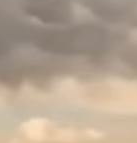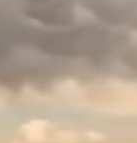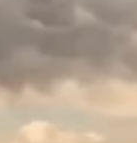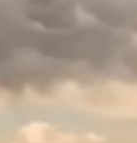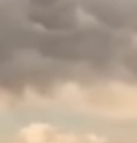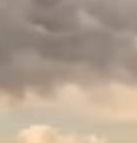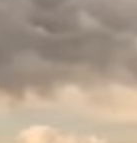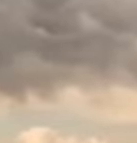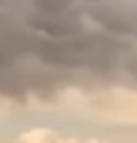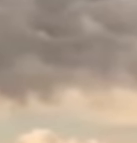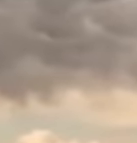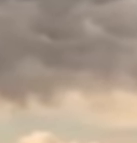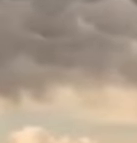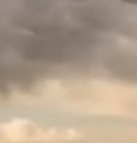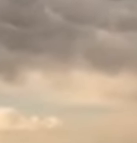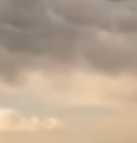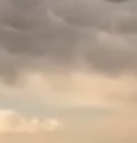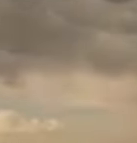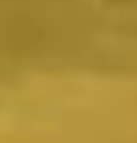ibhizinisi yakho.